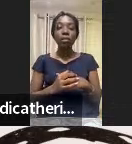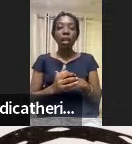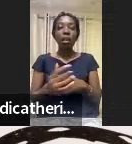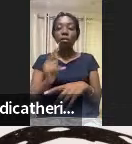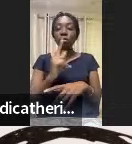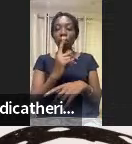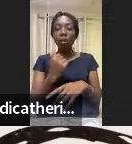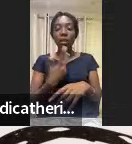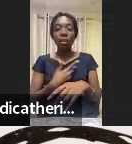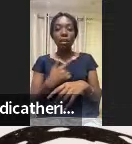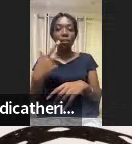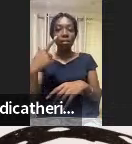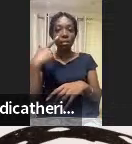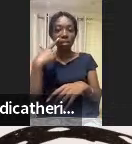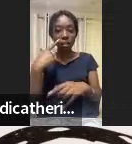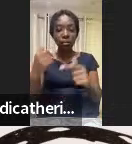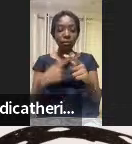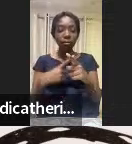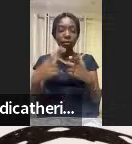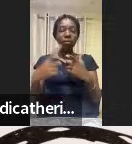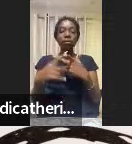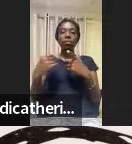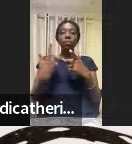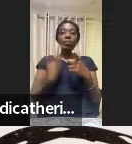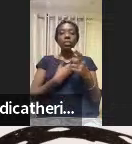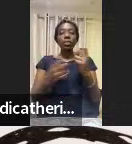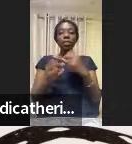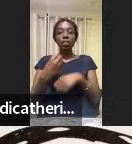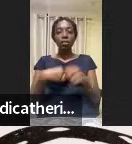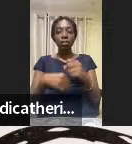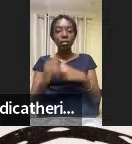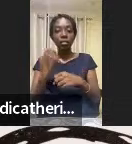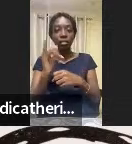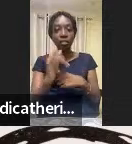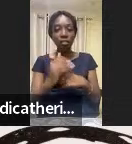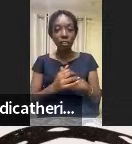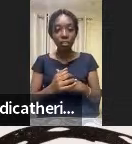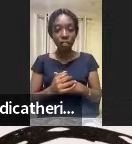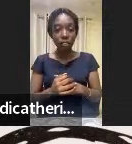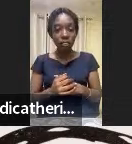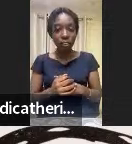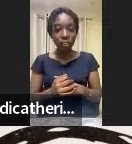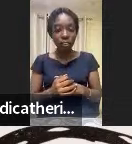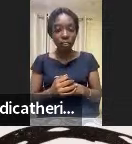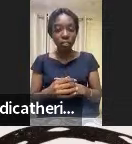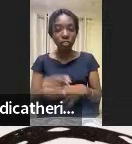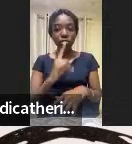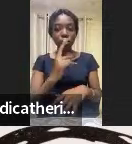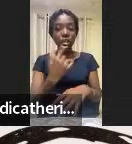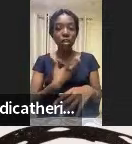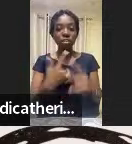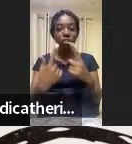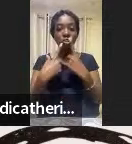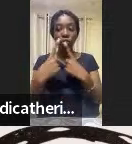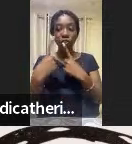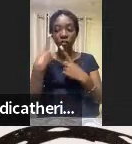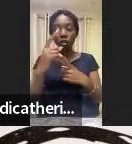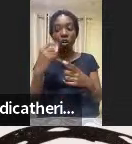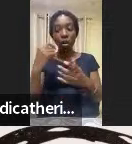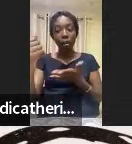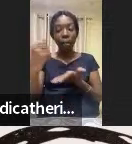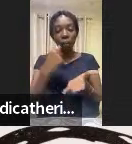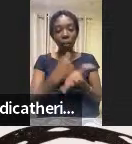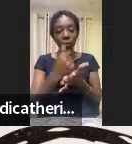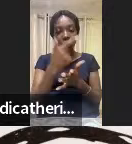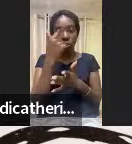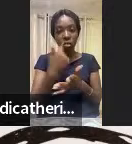let's make sure that every time we have a chance, we are speaking for the employees, because we need